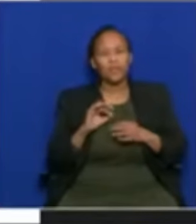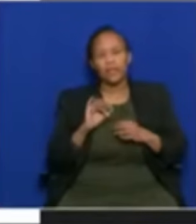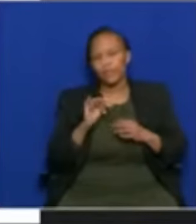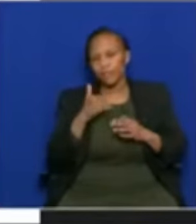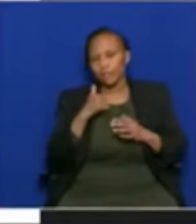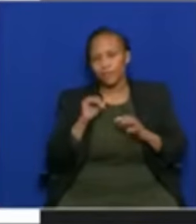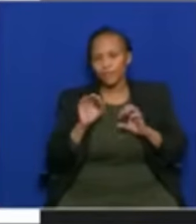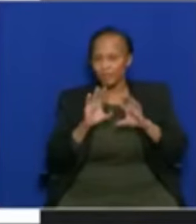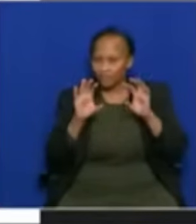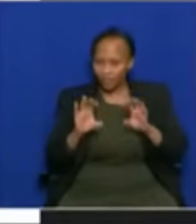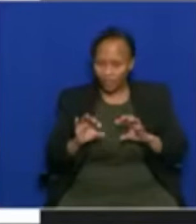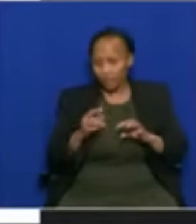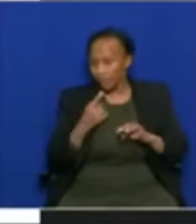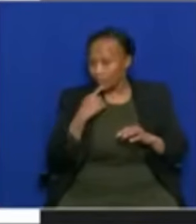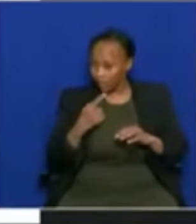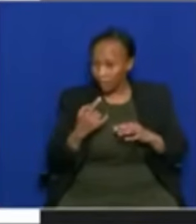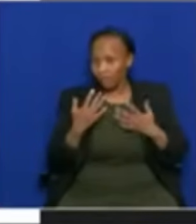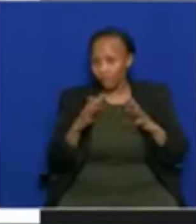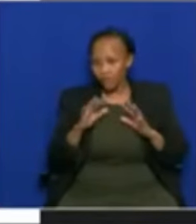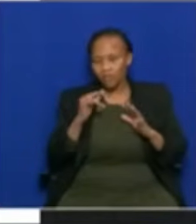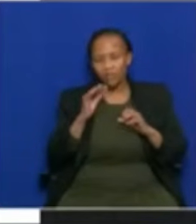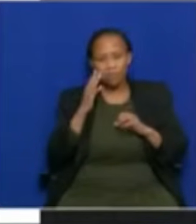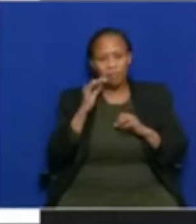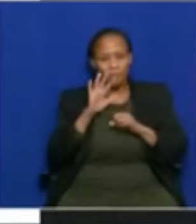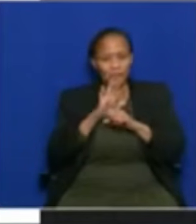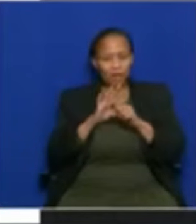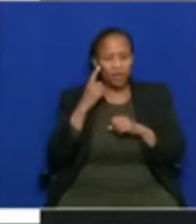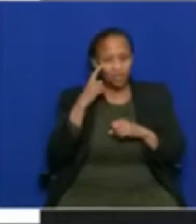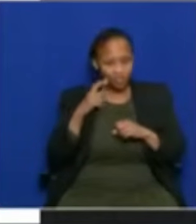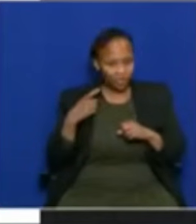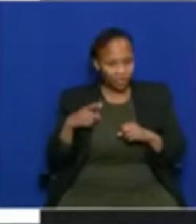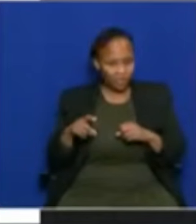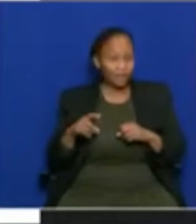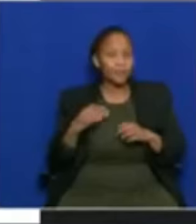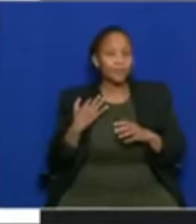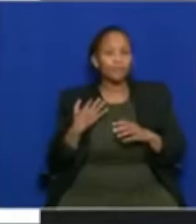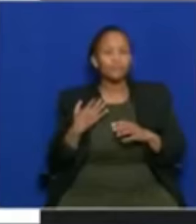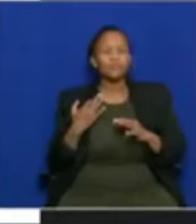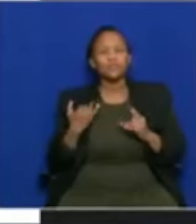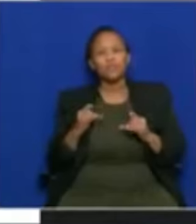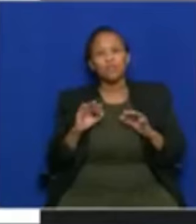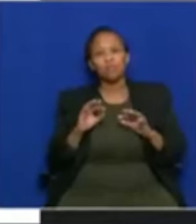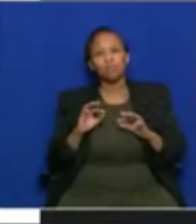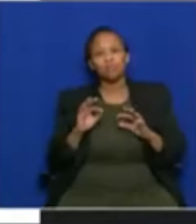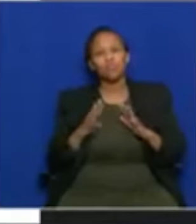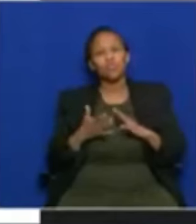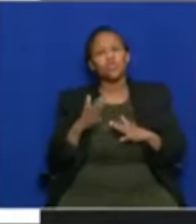about, we are looking at, he says that clearance, that top secret